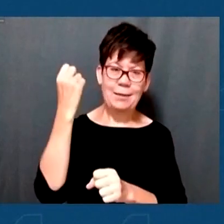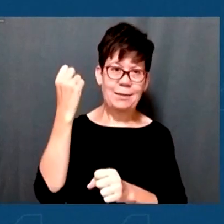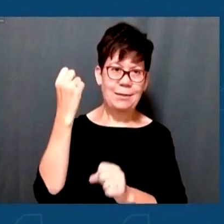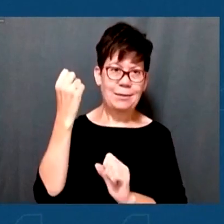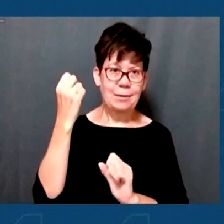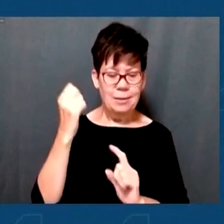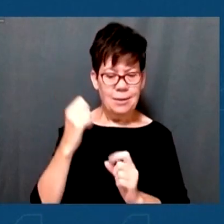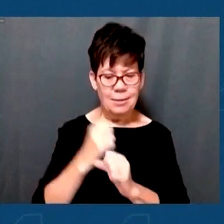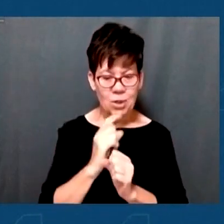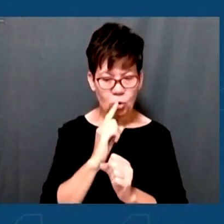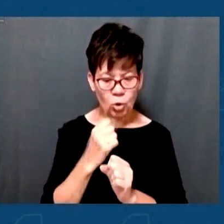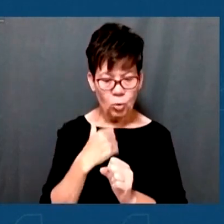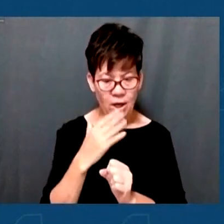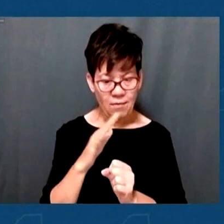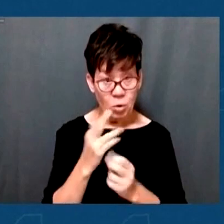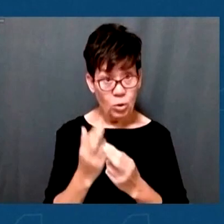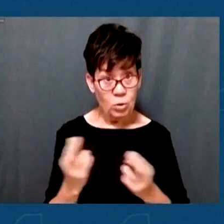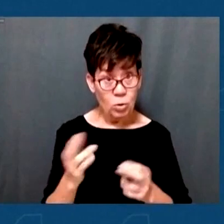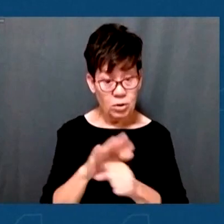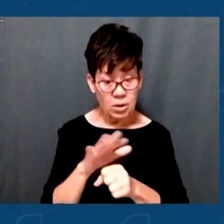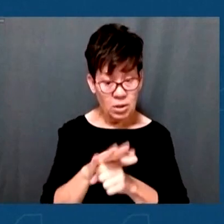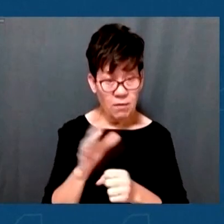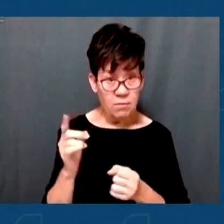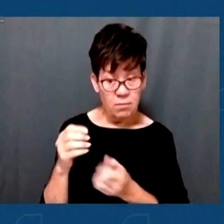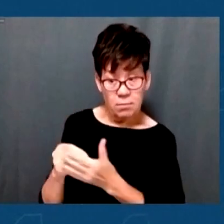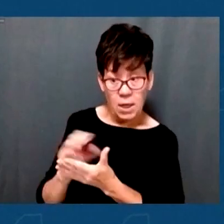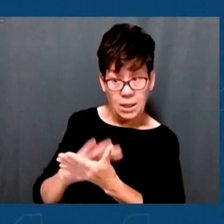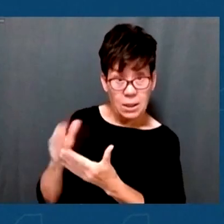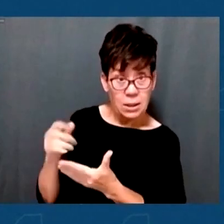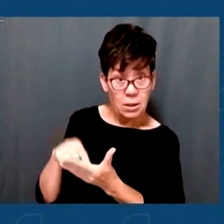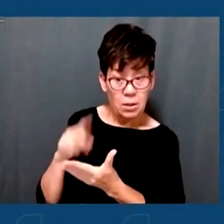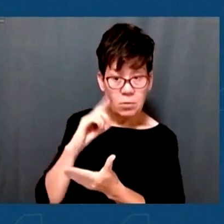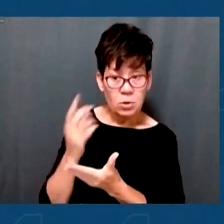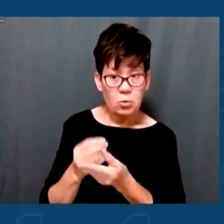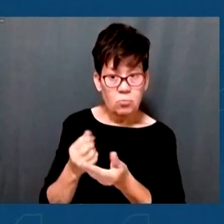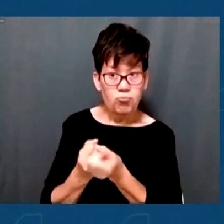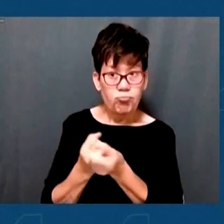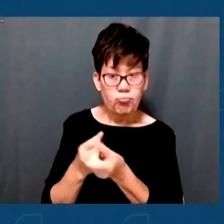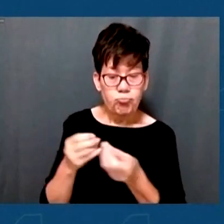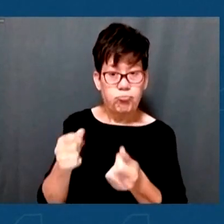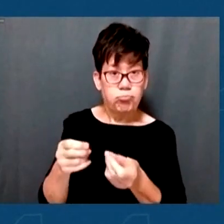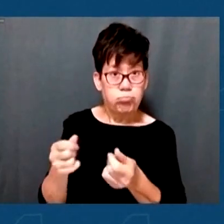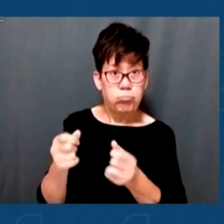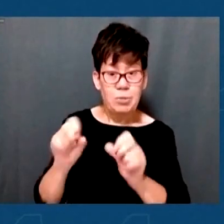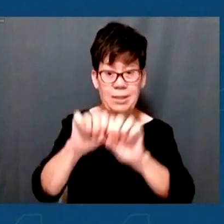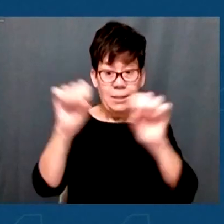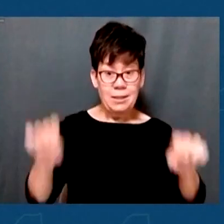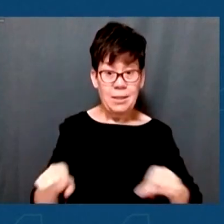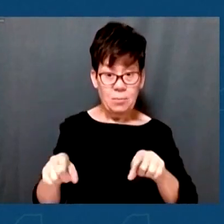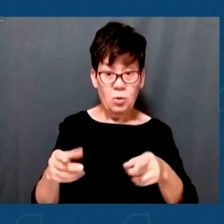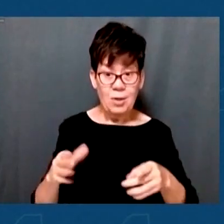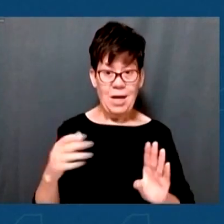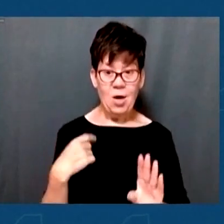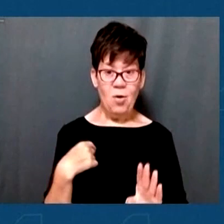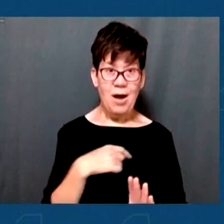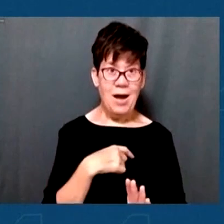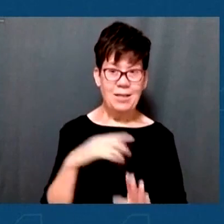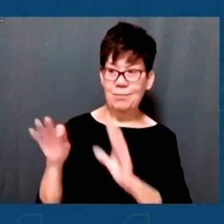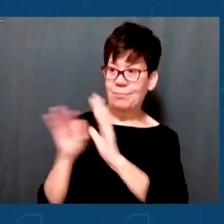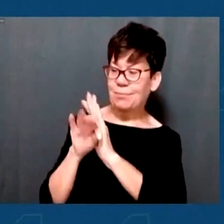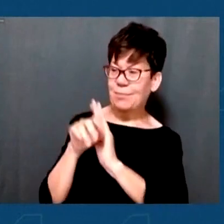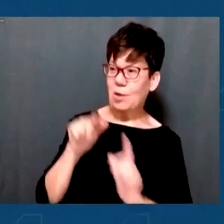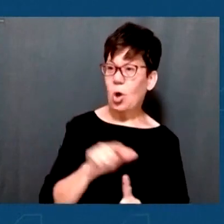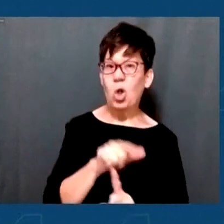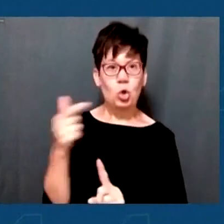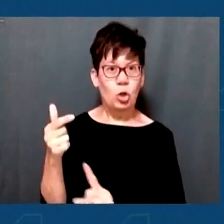sure that we have enough resources, enough money to continue funding the system that allows us to have this alternative. We have